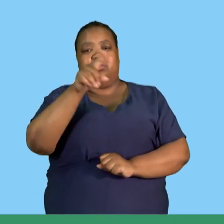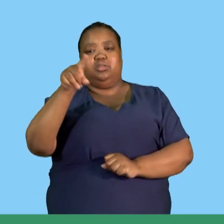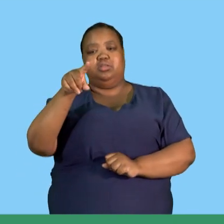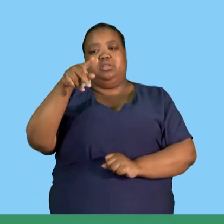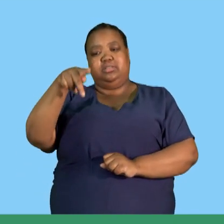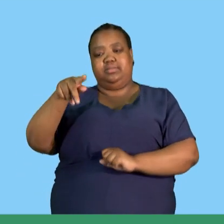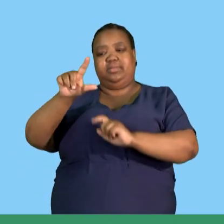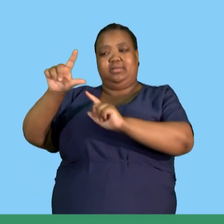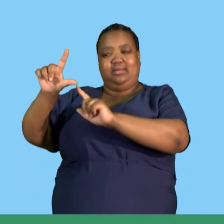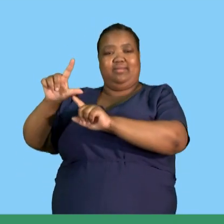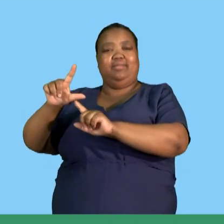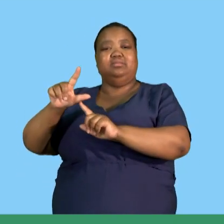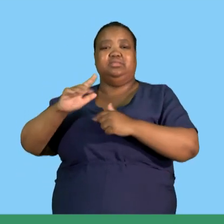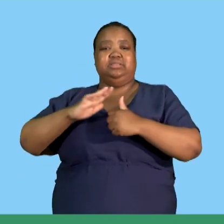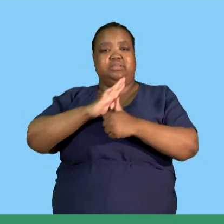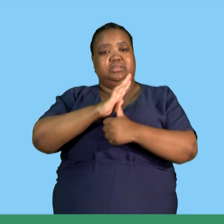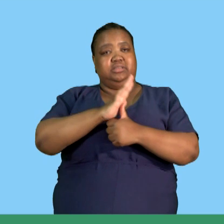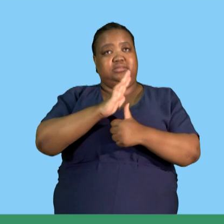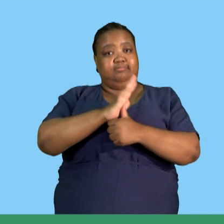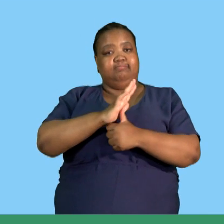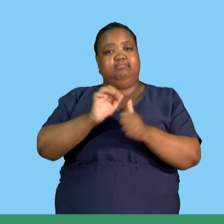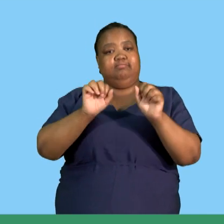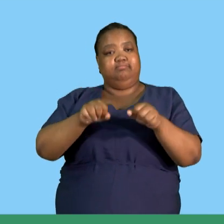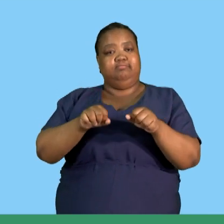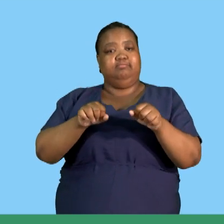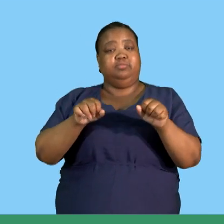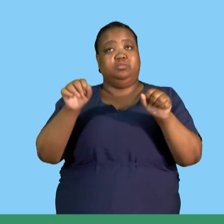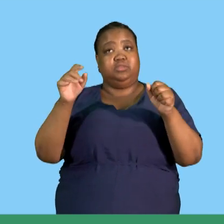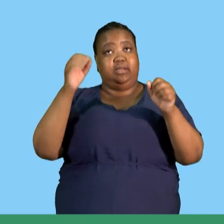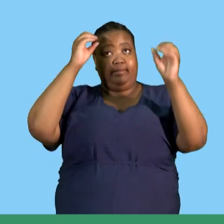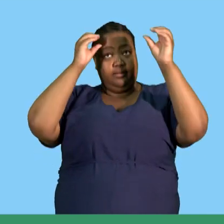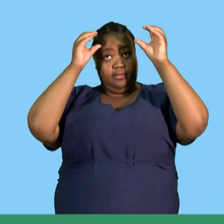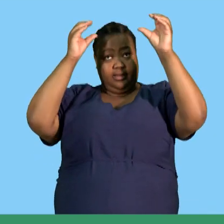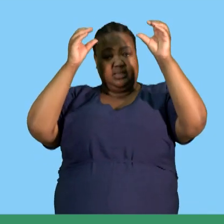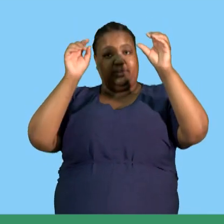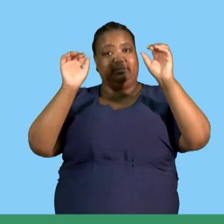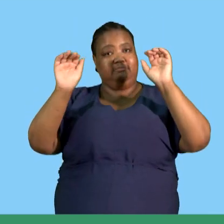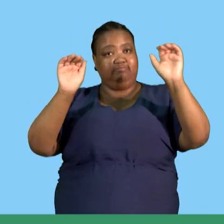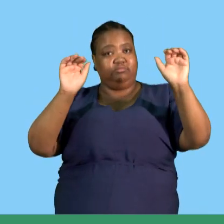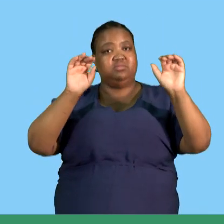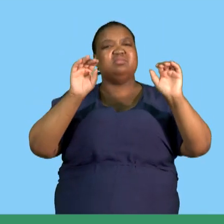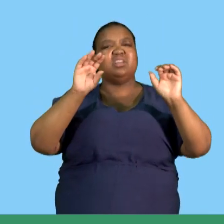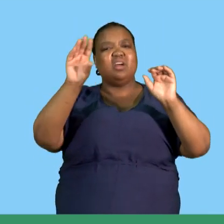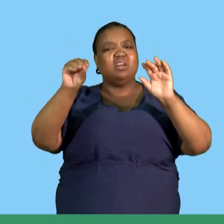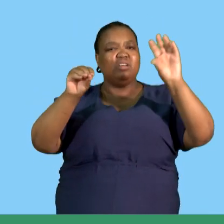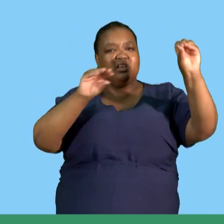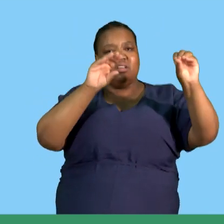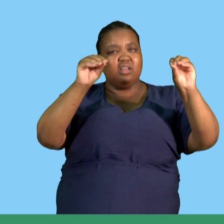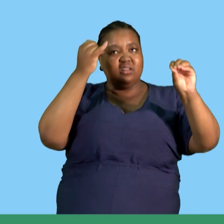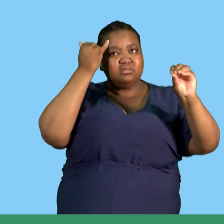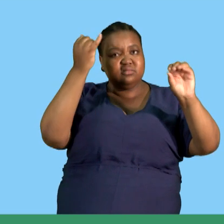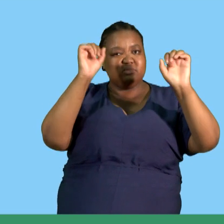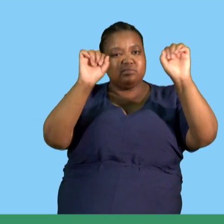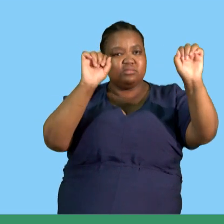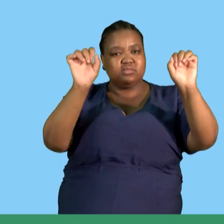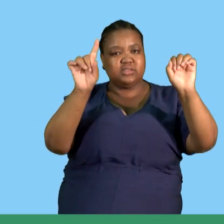here ZPL would like to first acquire the opinions of experts. So our experts is a what? It's a keyword.